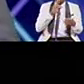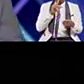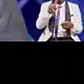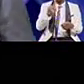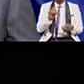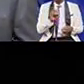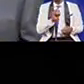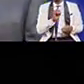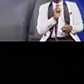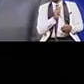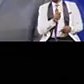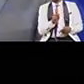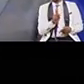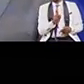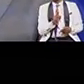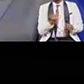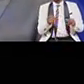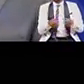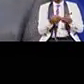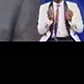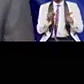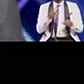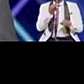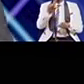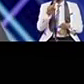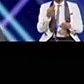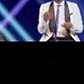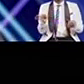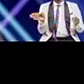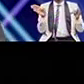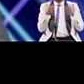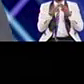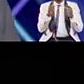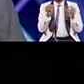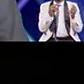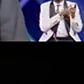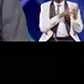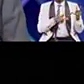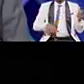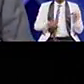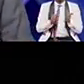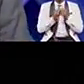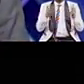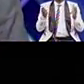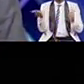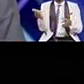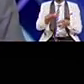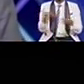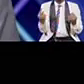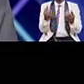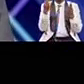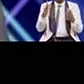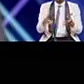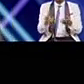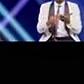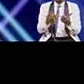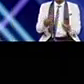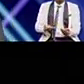How will you meet the Lord empty-handed, without one soul with which to greet him?